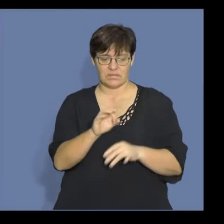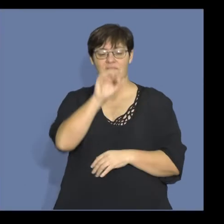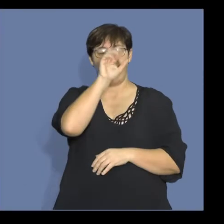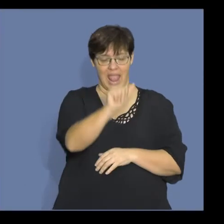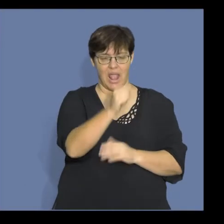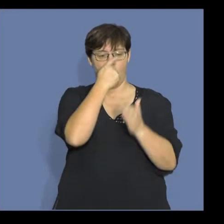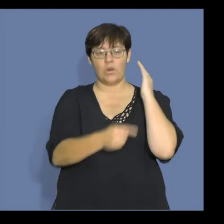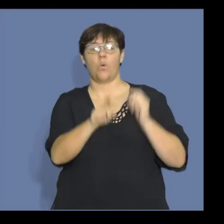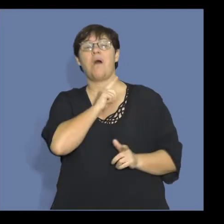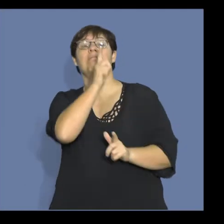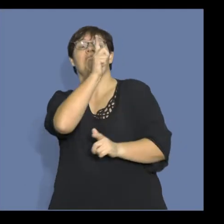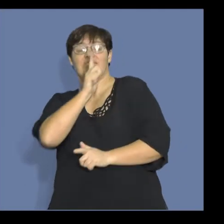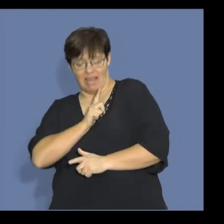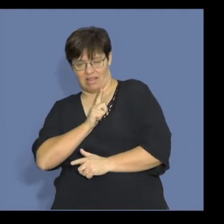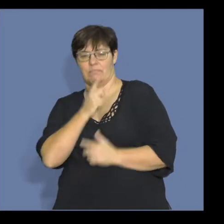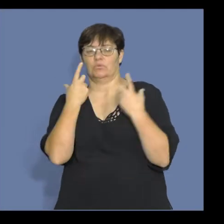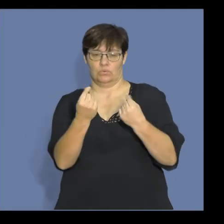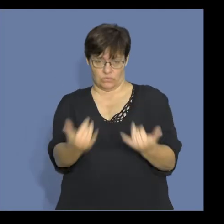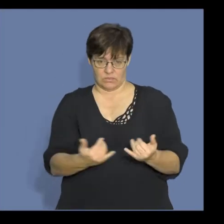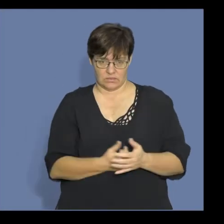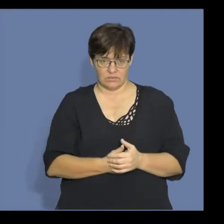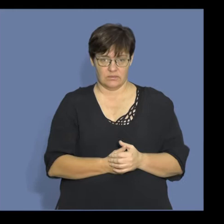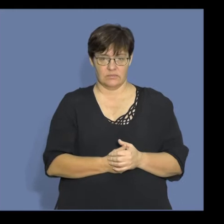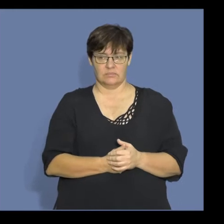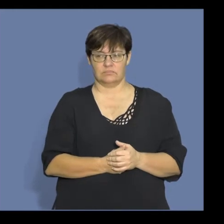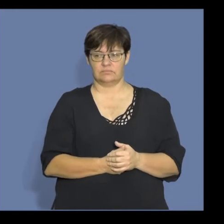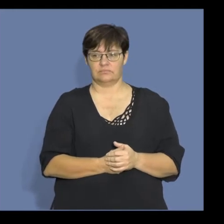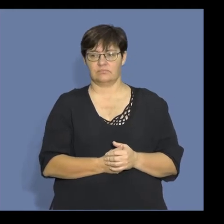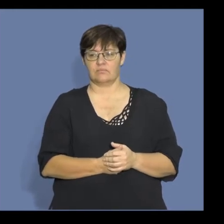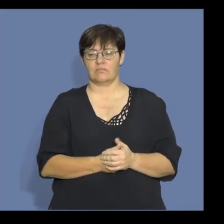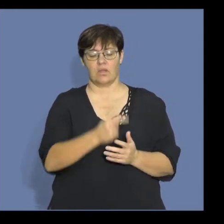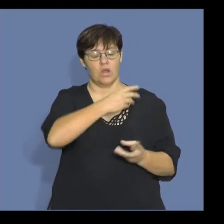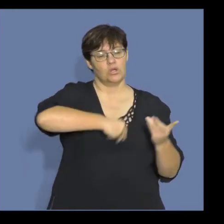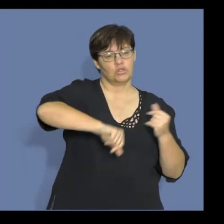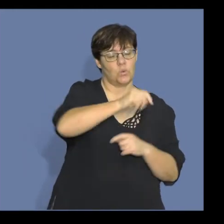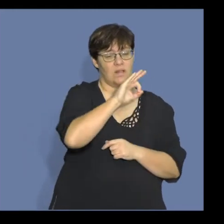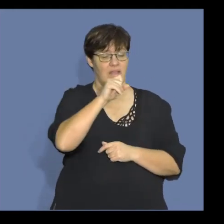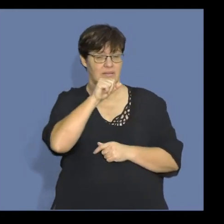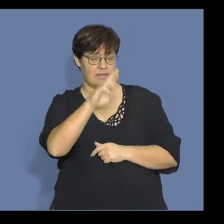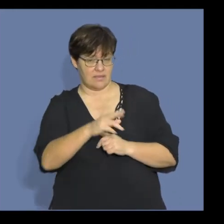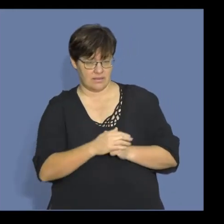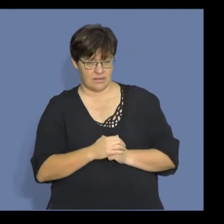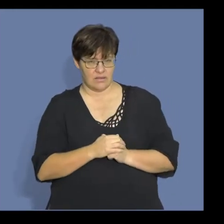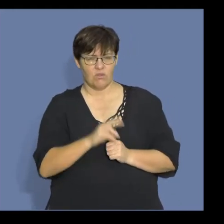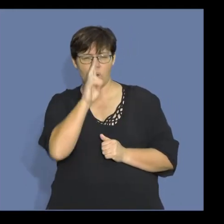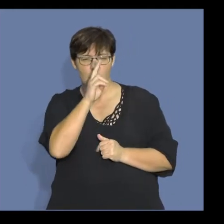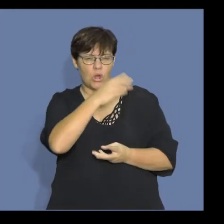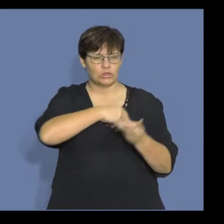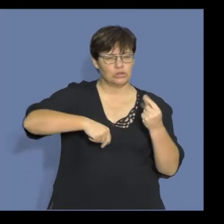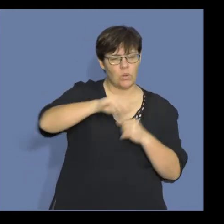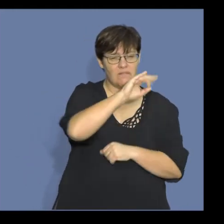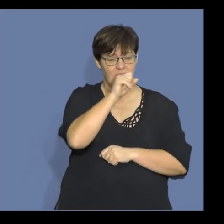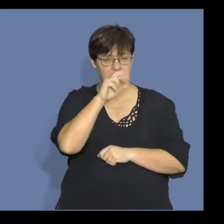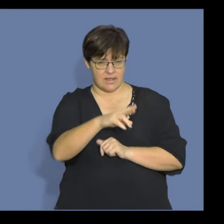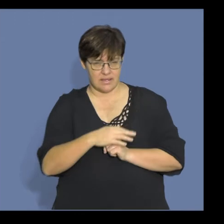instructions and I write down exactly what the examiner needs me to write. The next concept is soil factors. So when we look at